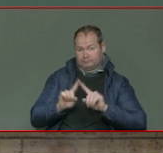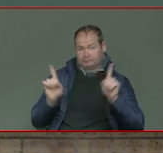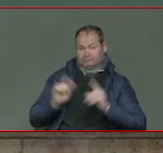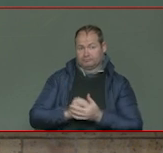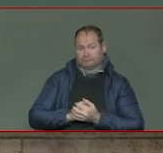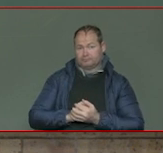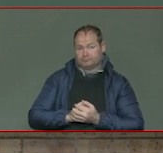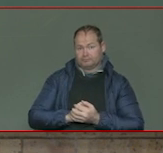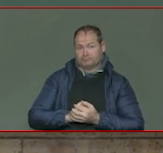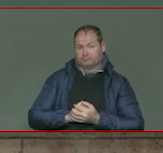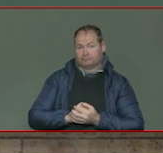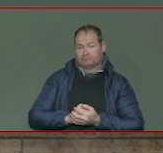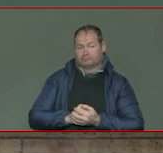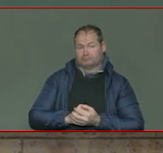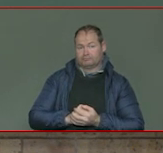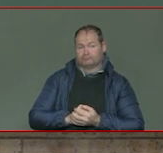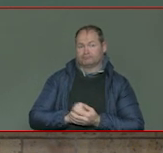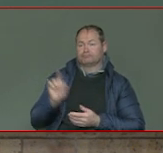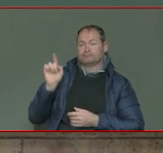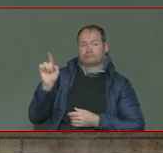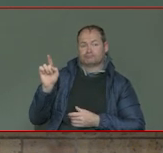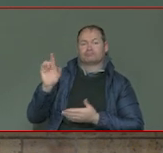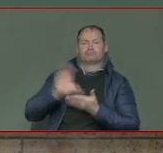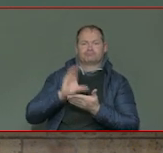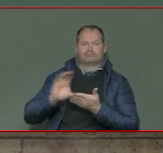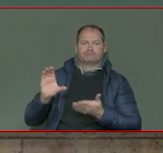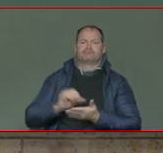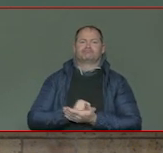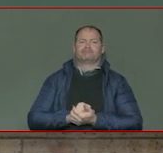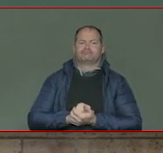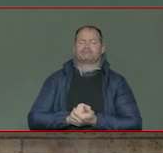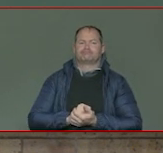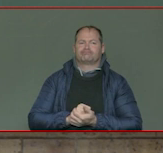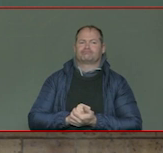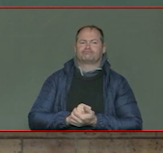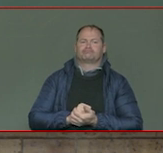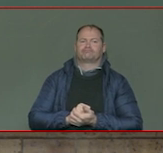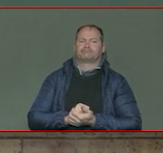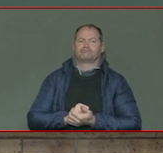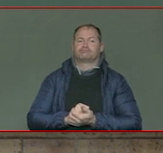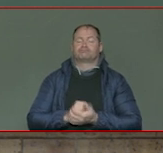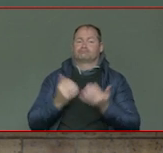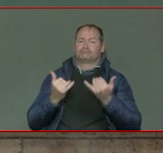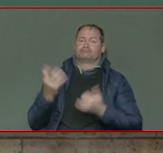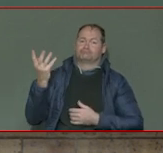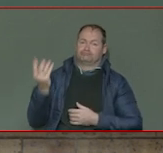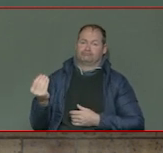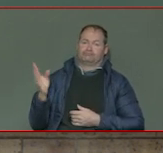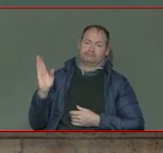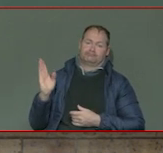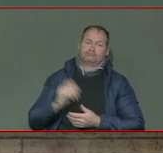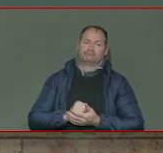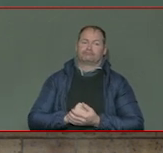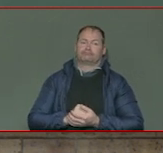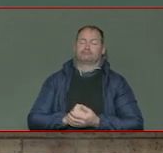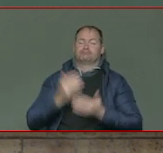9 over x minus 3. That now cancels out. And I'm left with that. So to work out